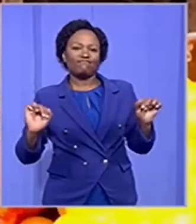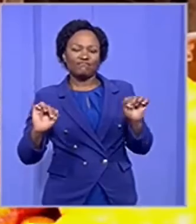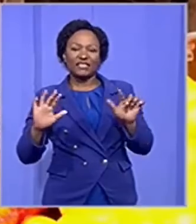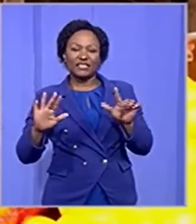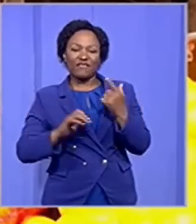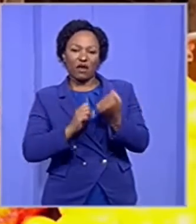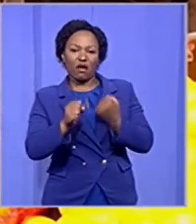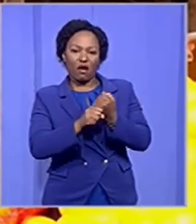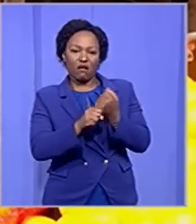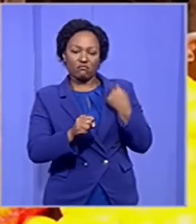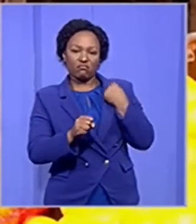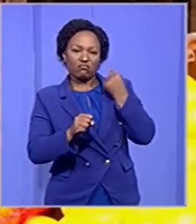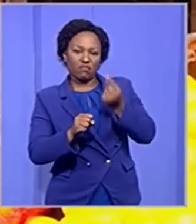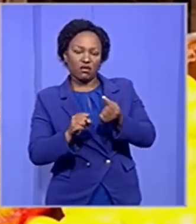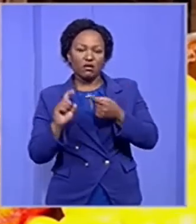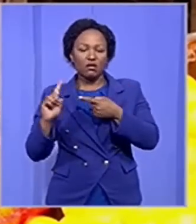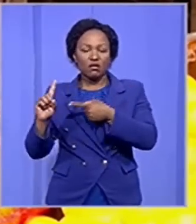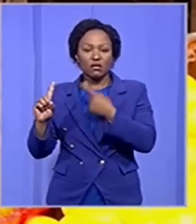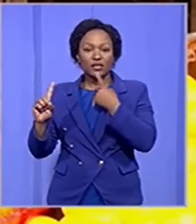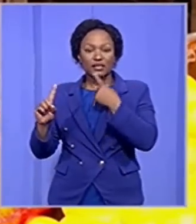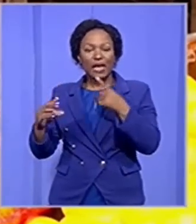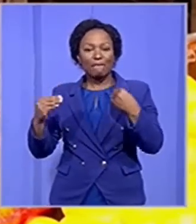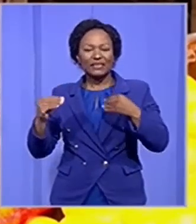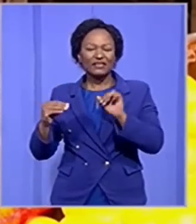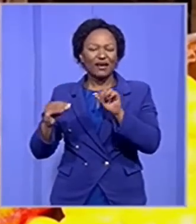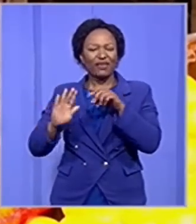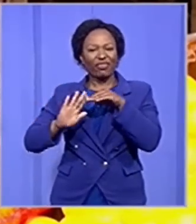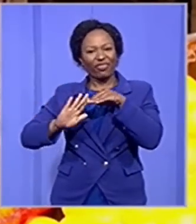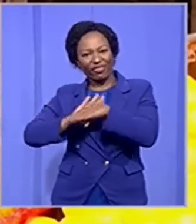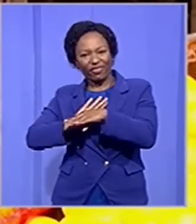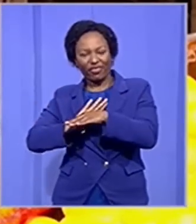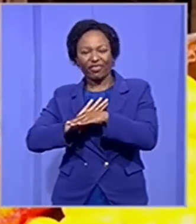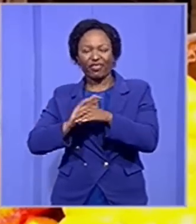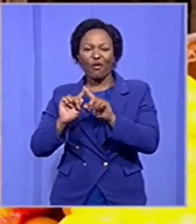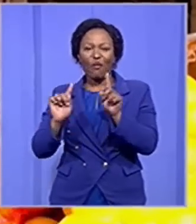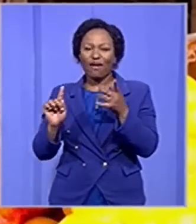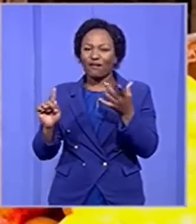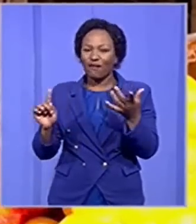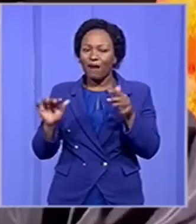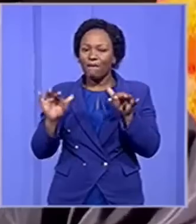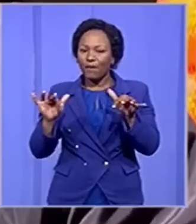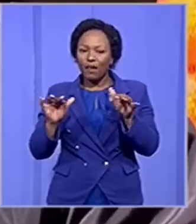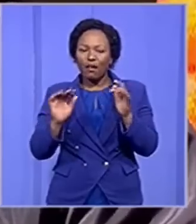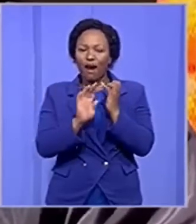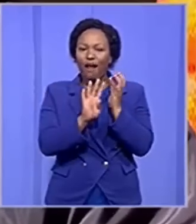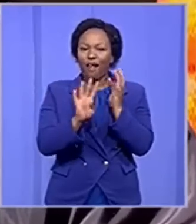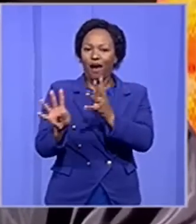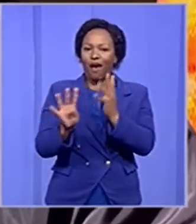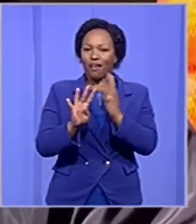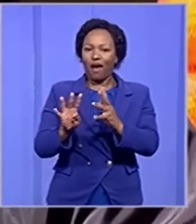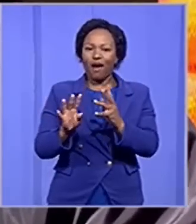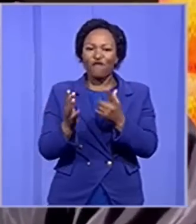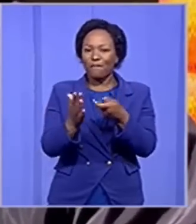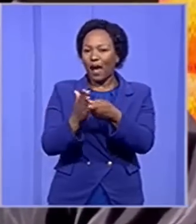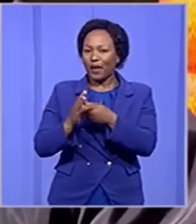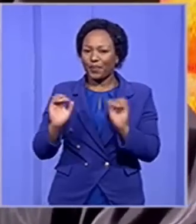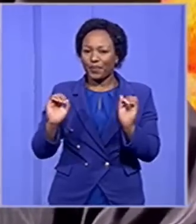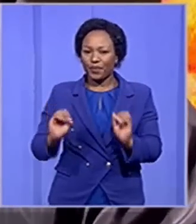fetileng Thabanyekga o bone kgwebo ya gagwe e tekateka ka ntle ya kwelotlase ya bareki. Re thabile kereke e kgolo e